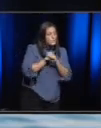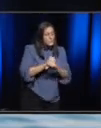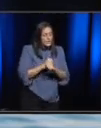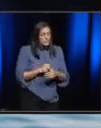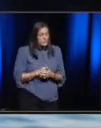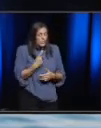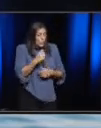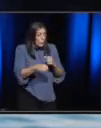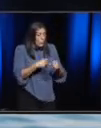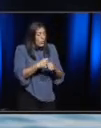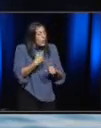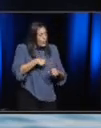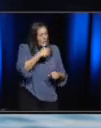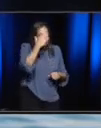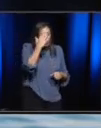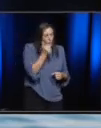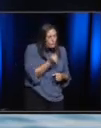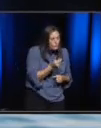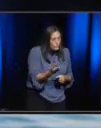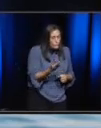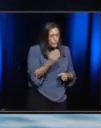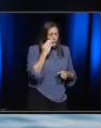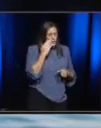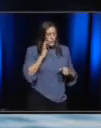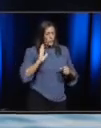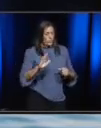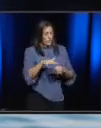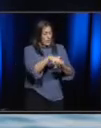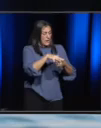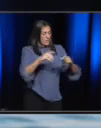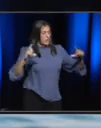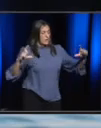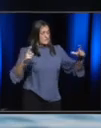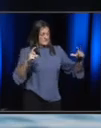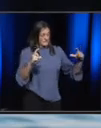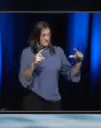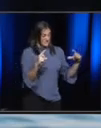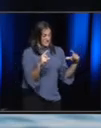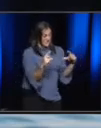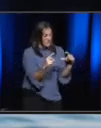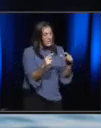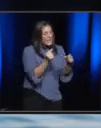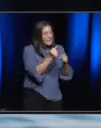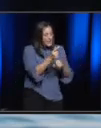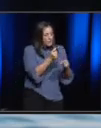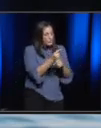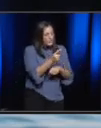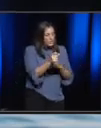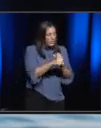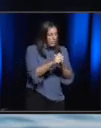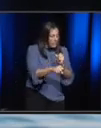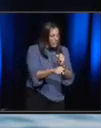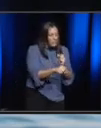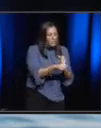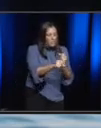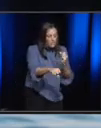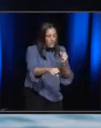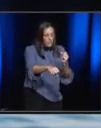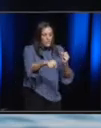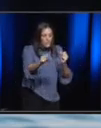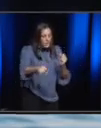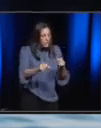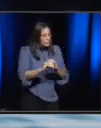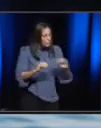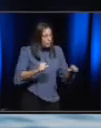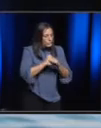many, we knew their range was retracting, and every year that passed without action, the situation got worse. The Māui